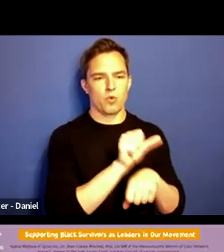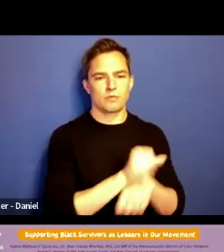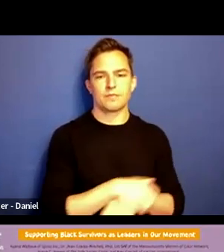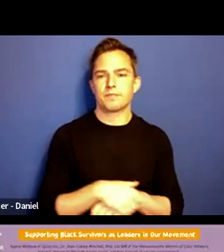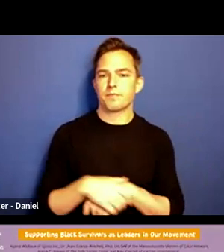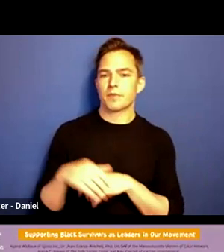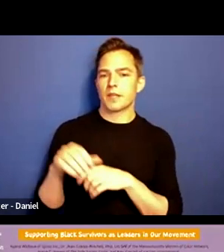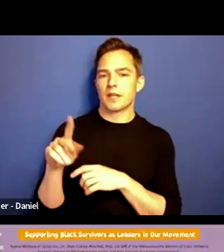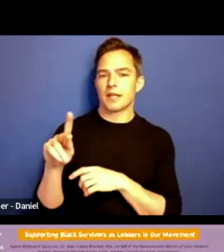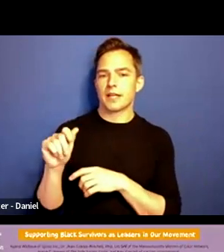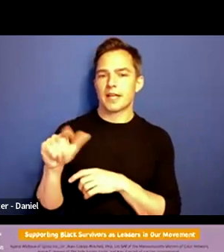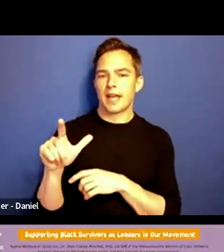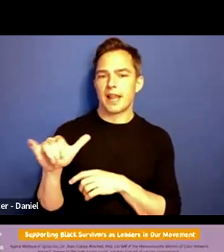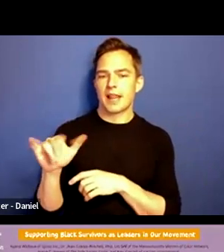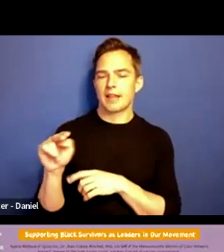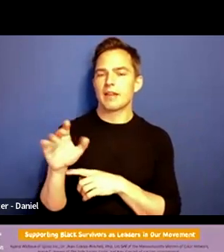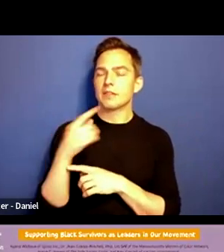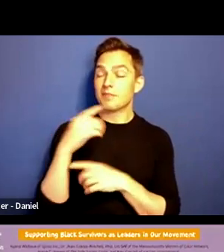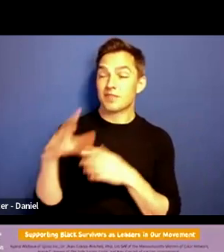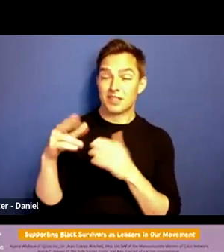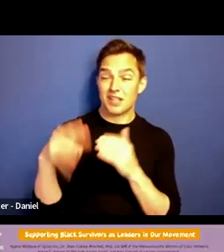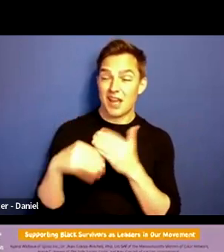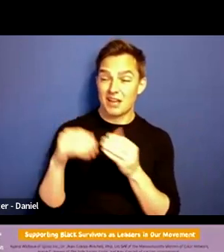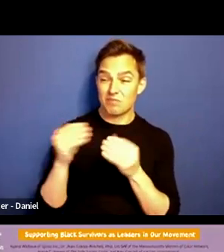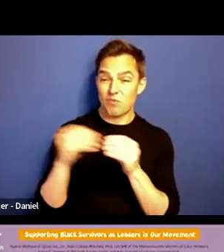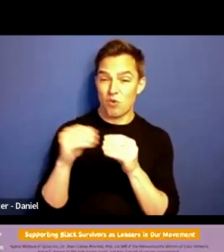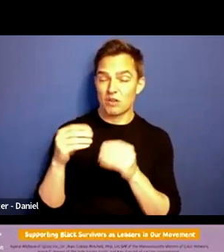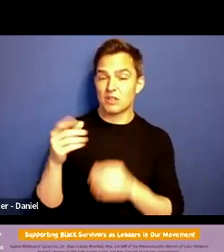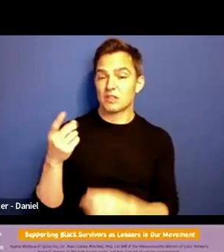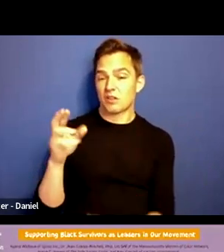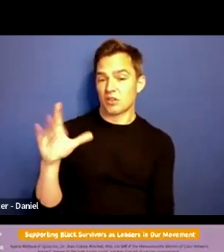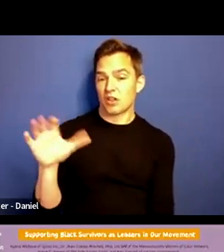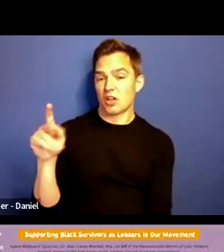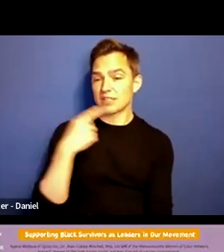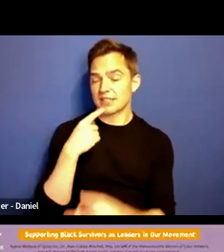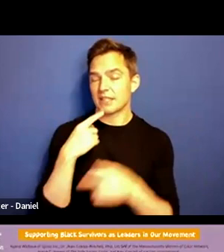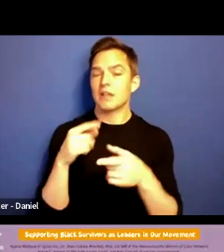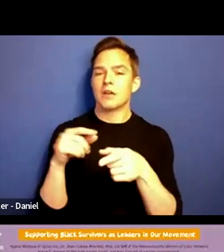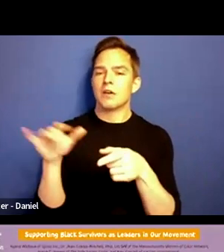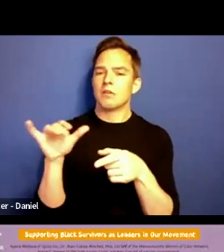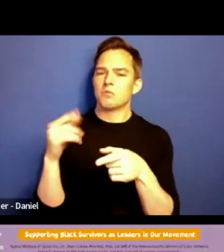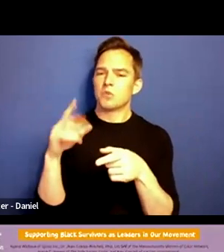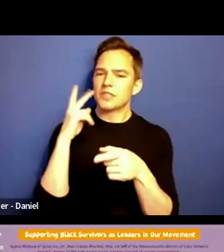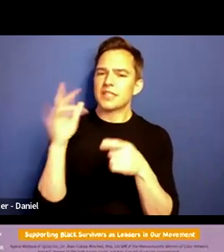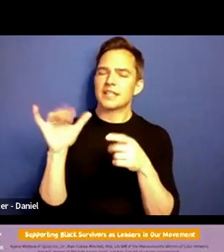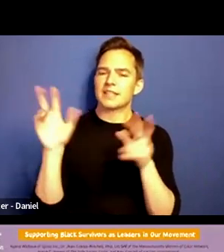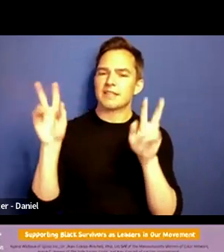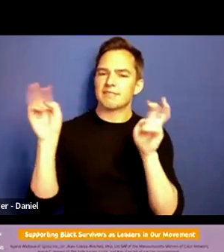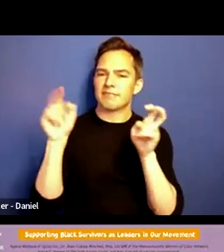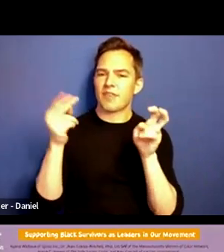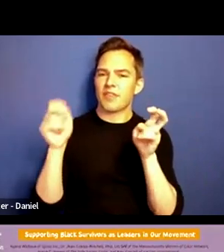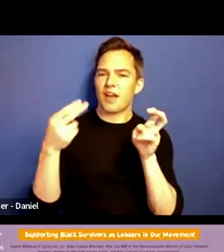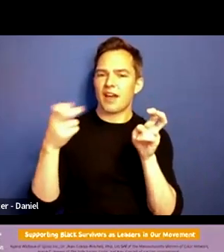And to kind of build off of what Dr. Clarke-Mitchell said, we're often seen as the help in the workplace.